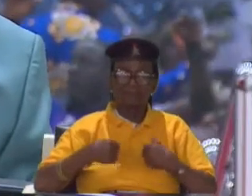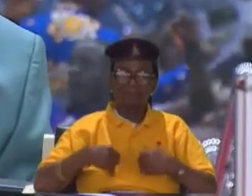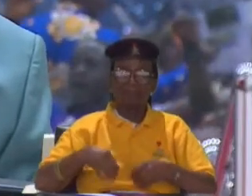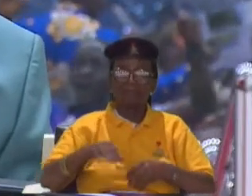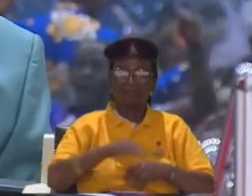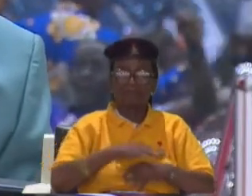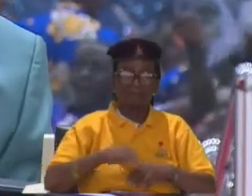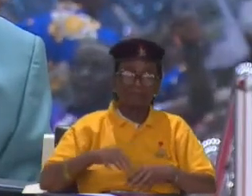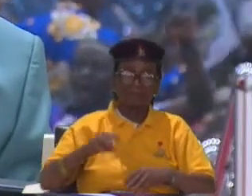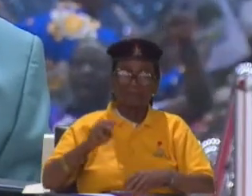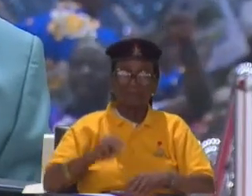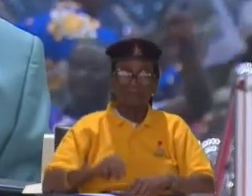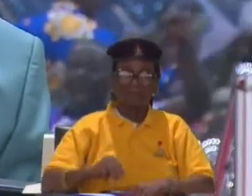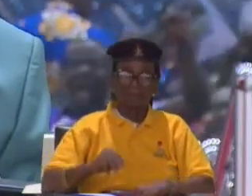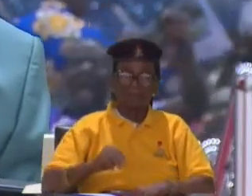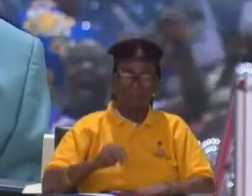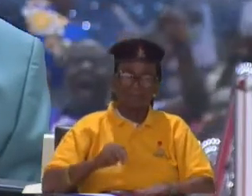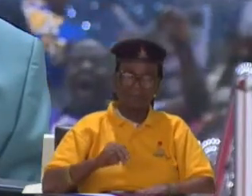Everybody, please pray for these